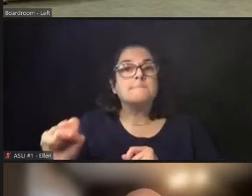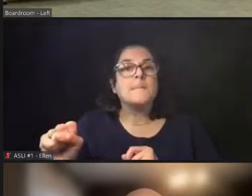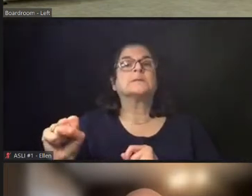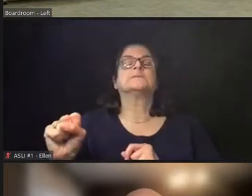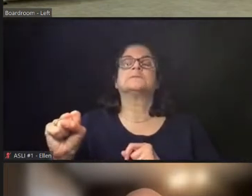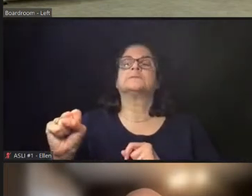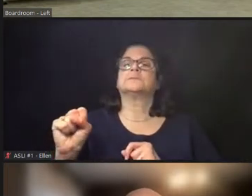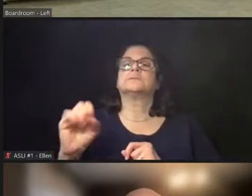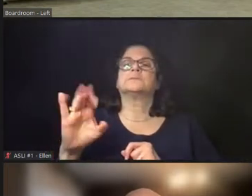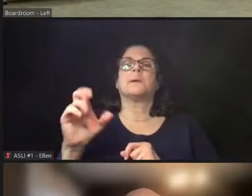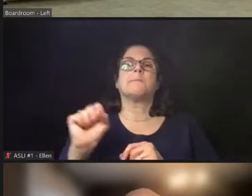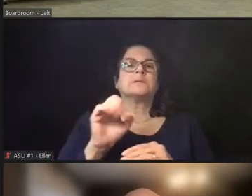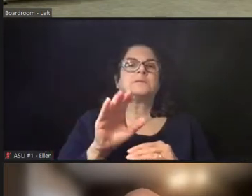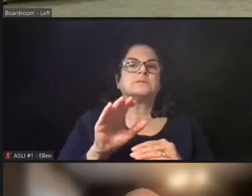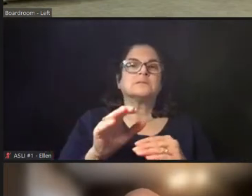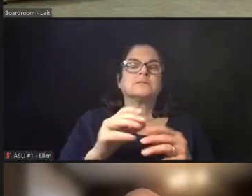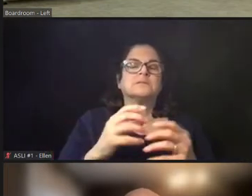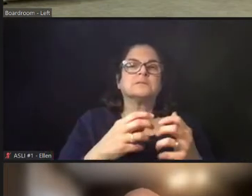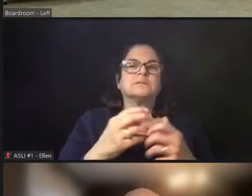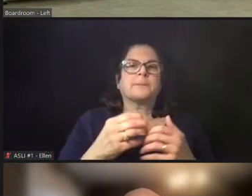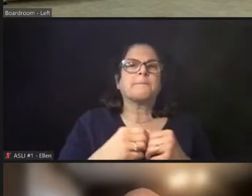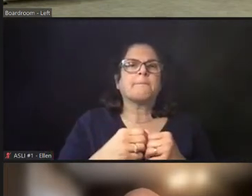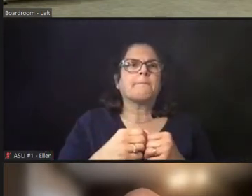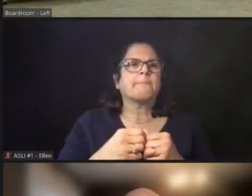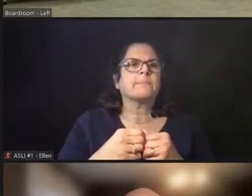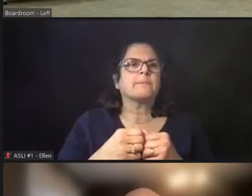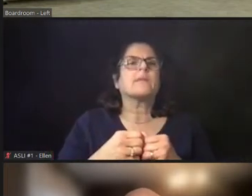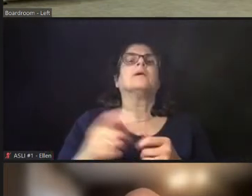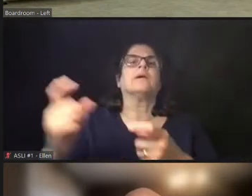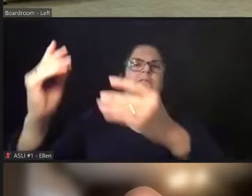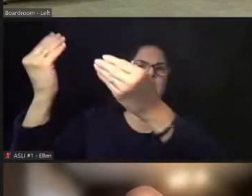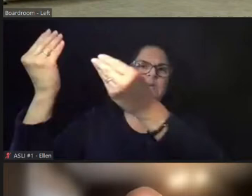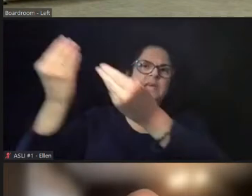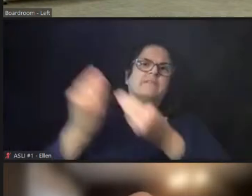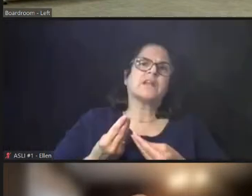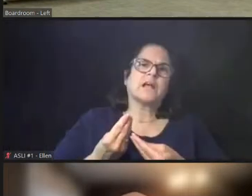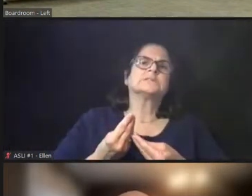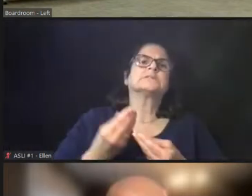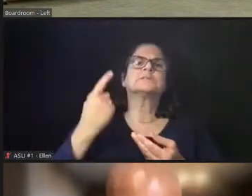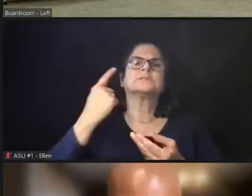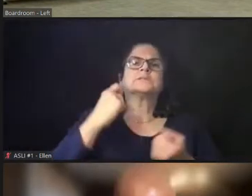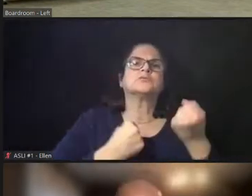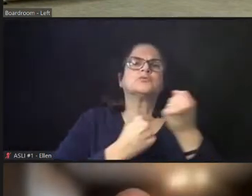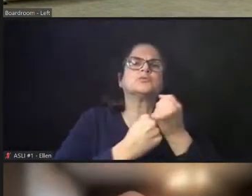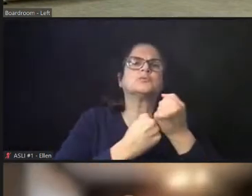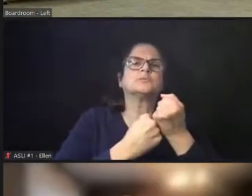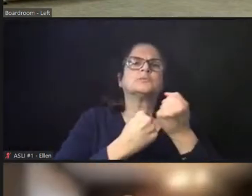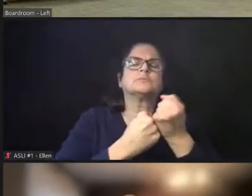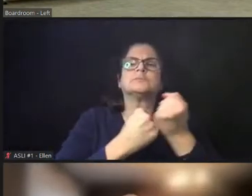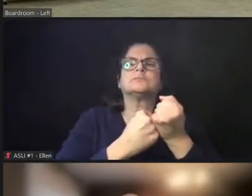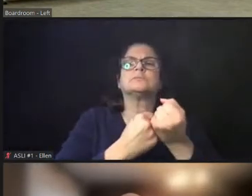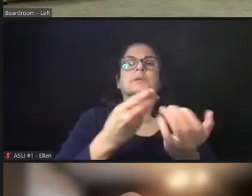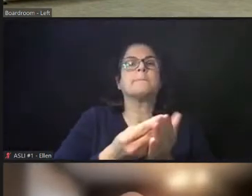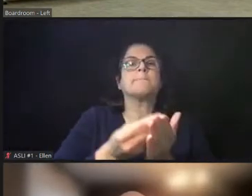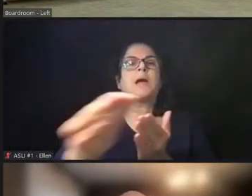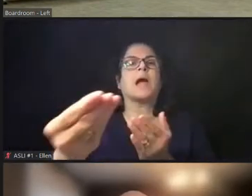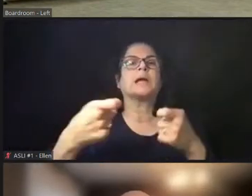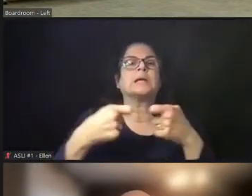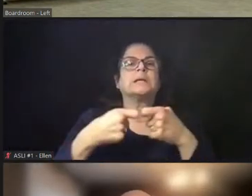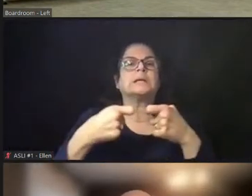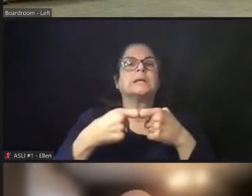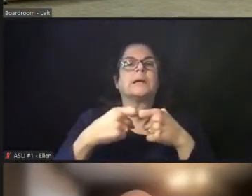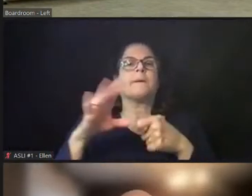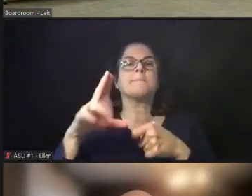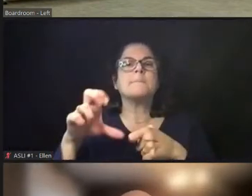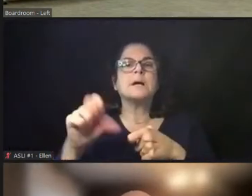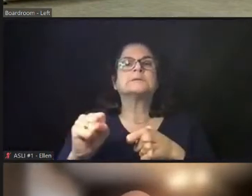vehicle program funding of $28.8 million to CTA for a portion of the cost of acquiring e-buses and modernizing